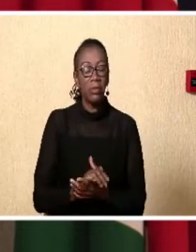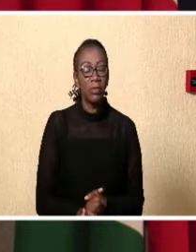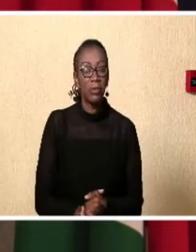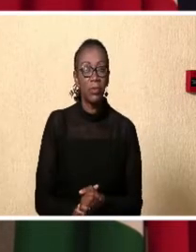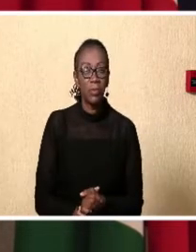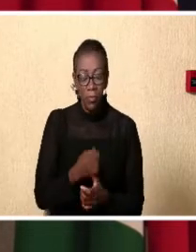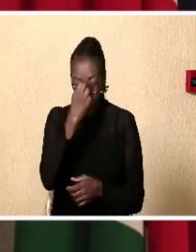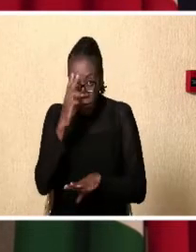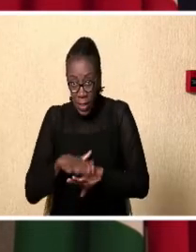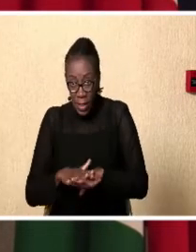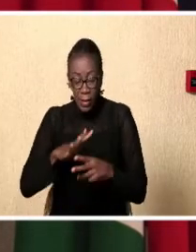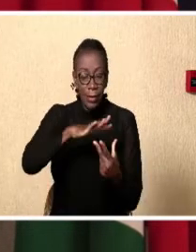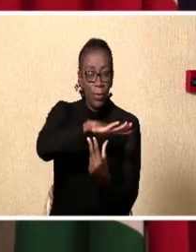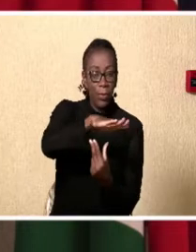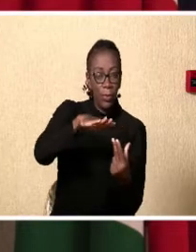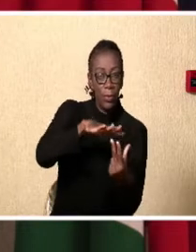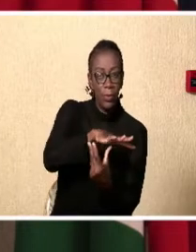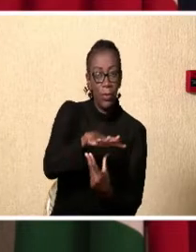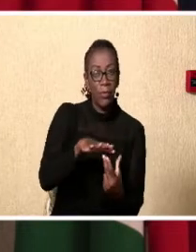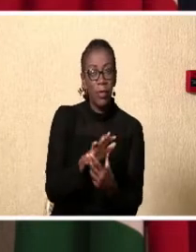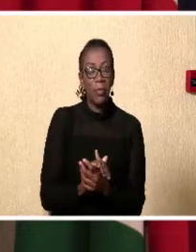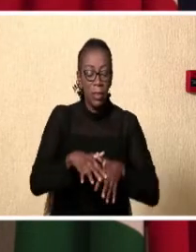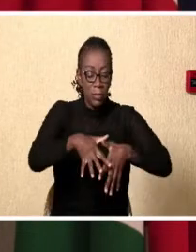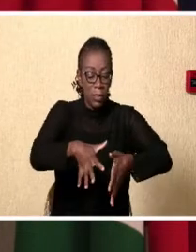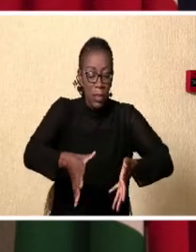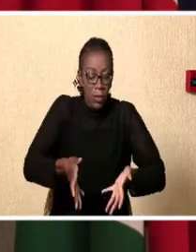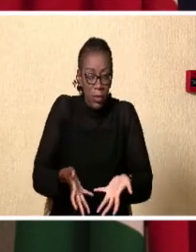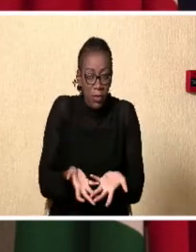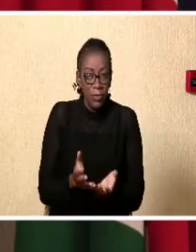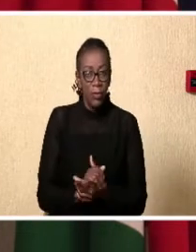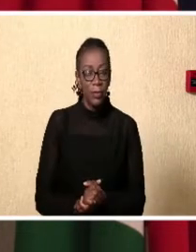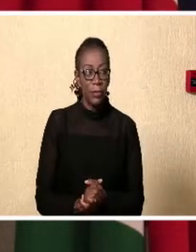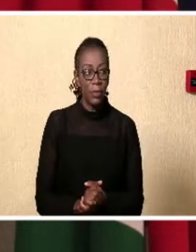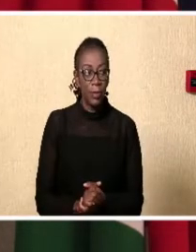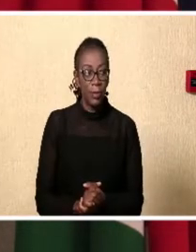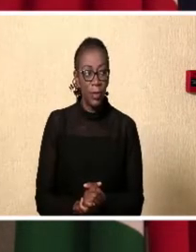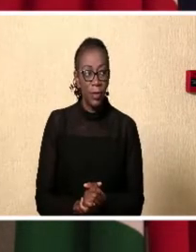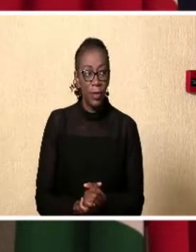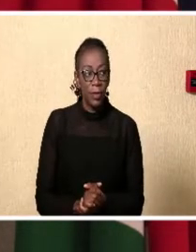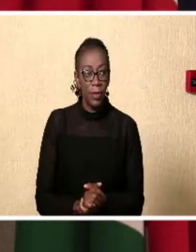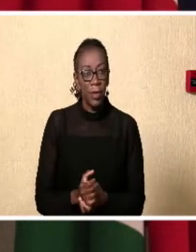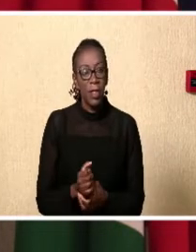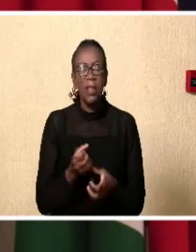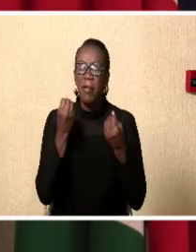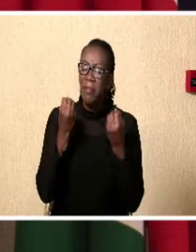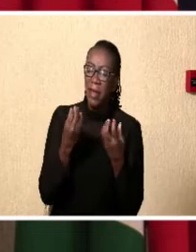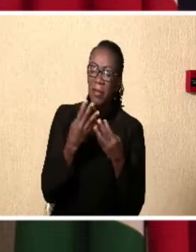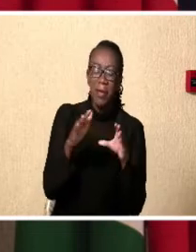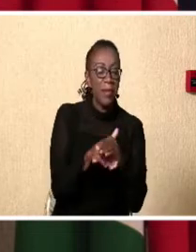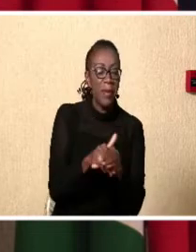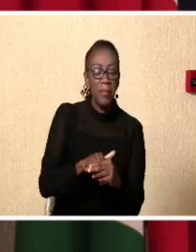the families in a village setup, for example, you have all the nieces, nephews, the uncles,